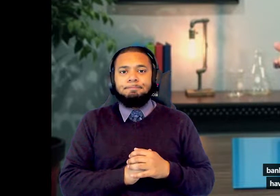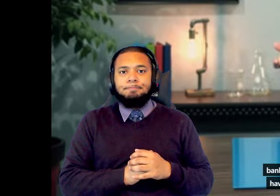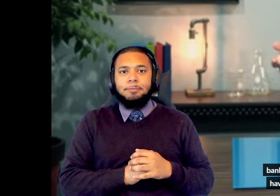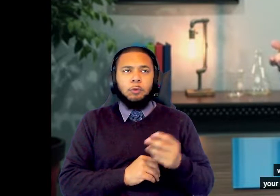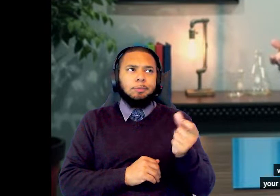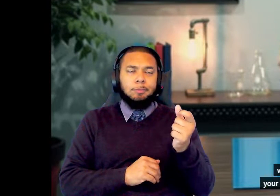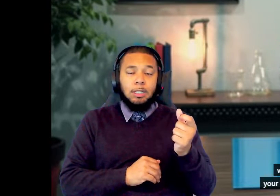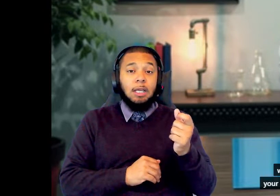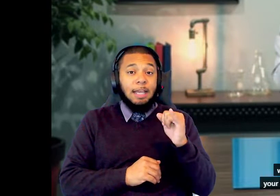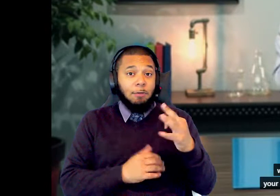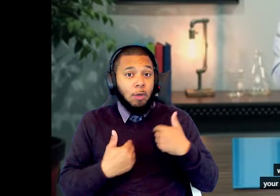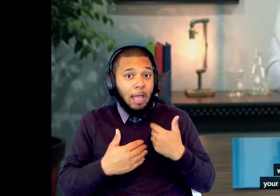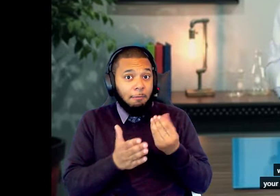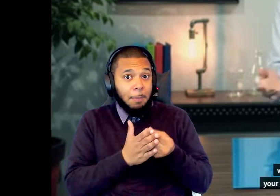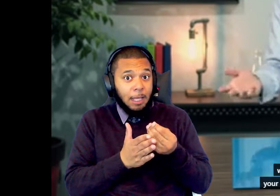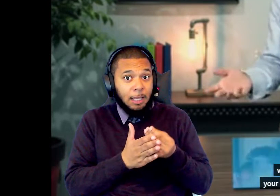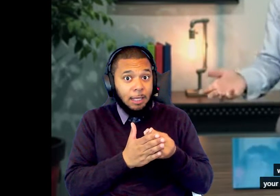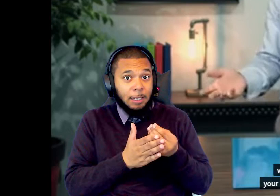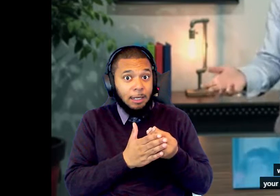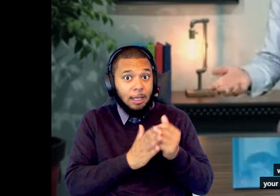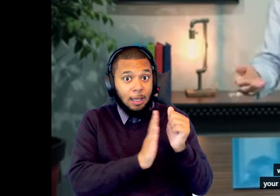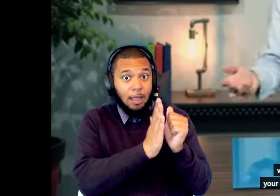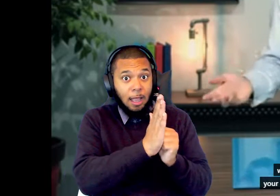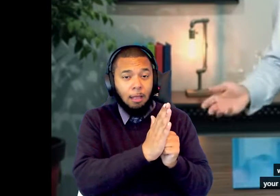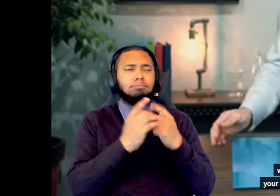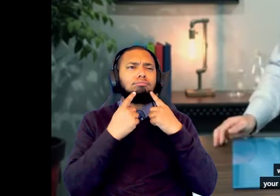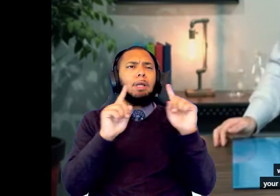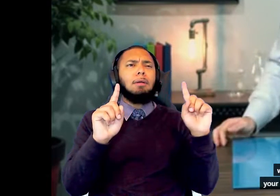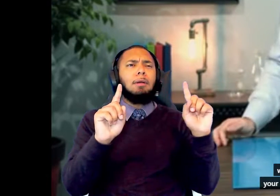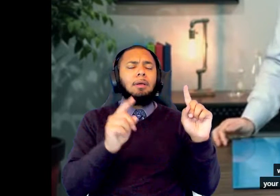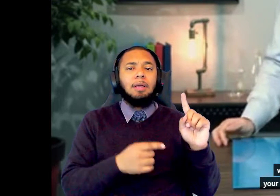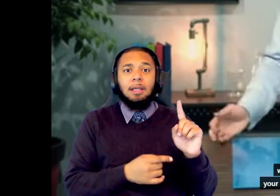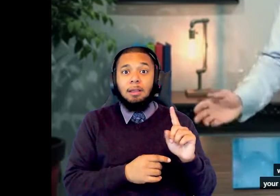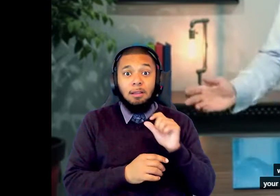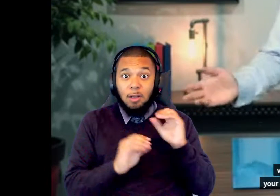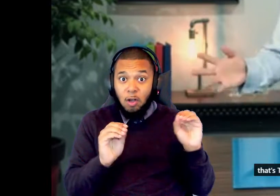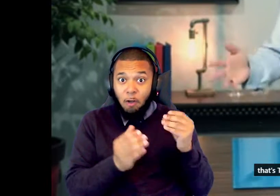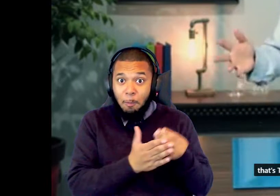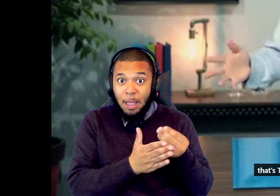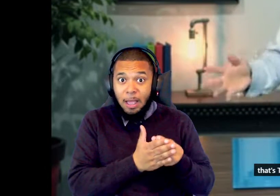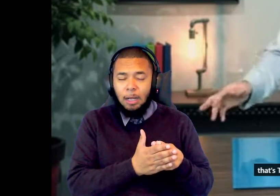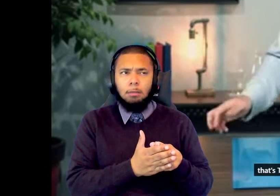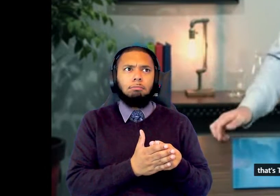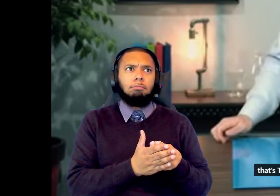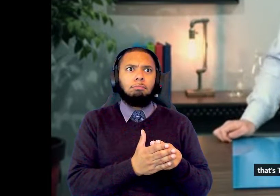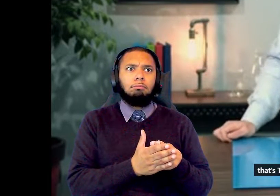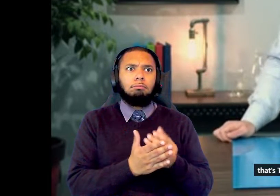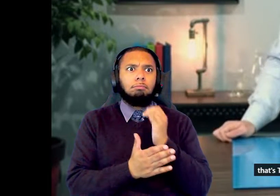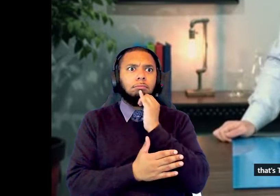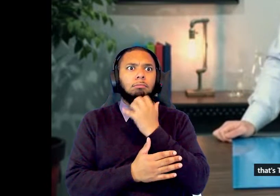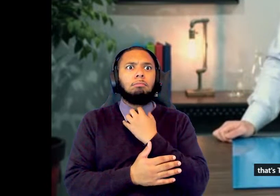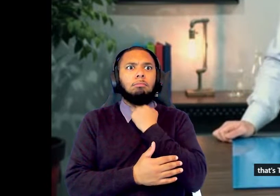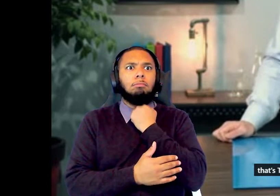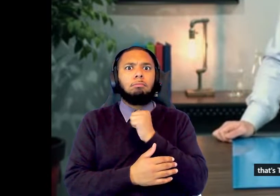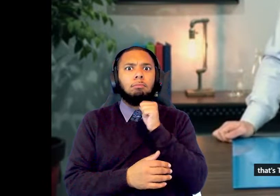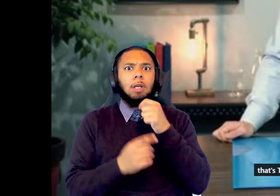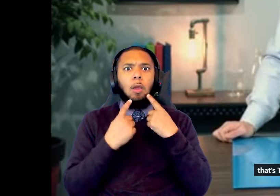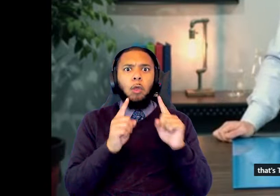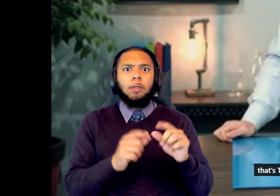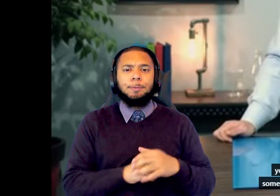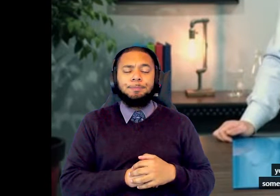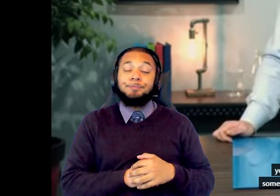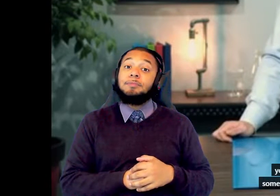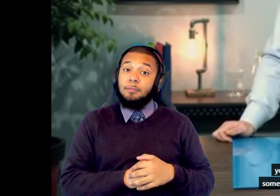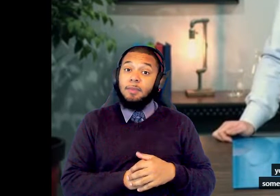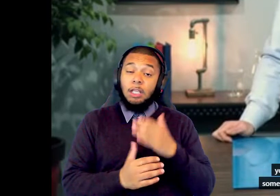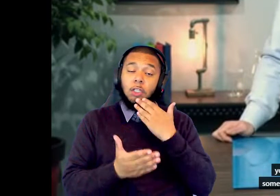account, it works. If you don't have money in your bank account, it doesn't work. Right? It's like that's pretty straightforward and also a good way to live life.